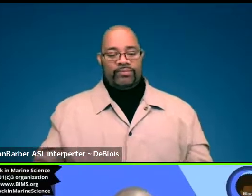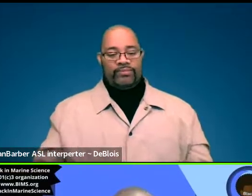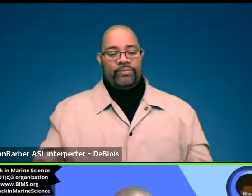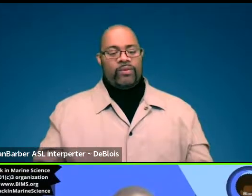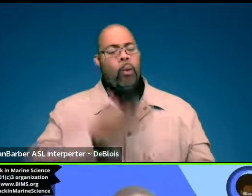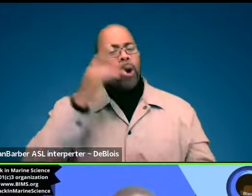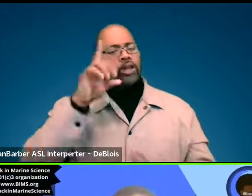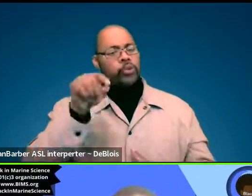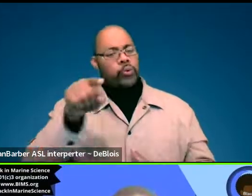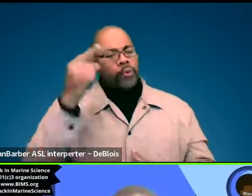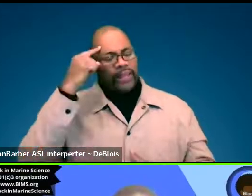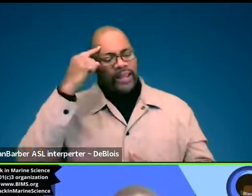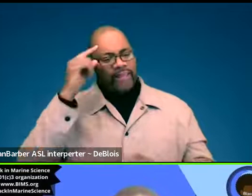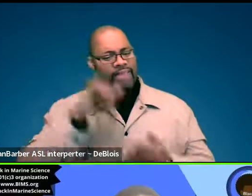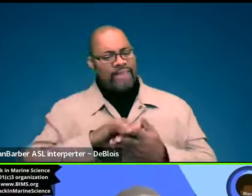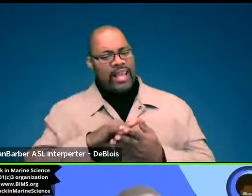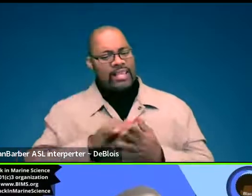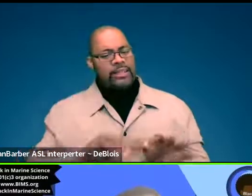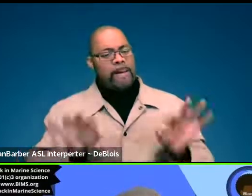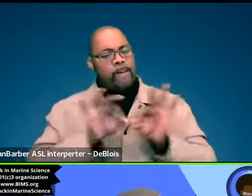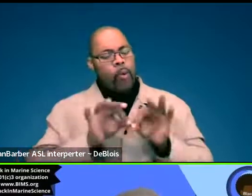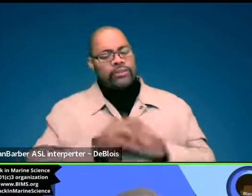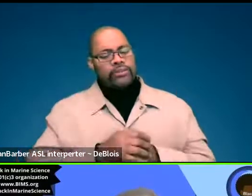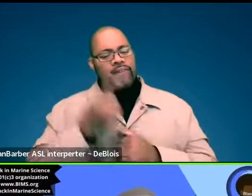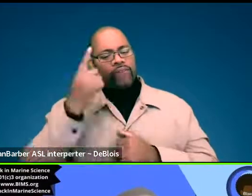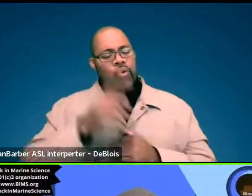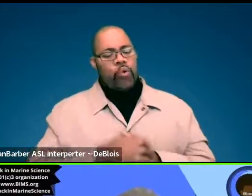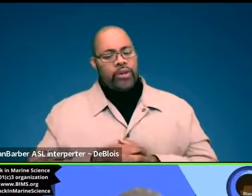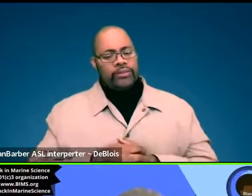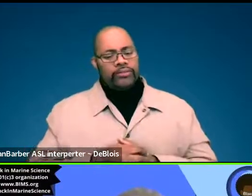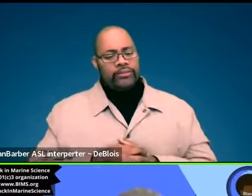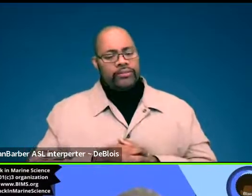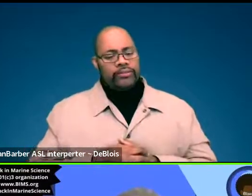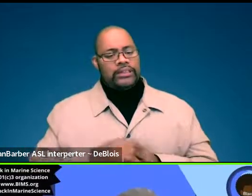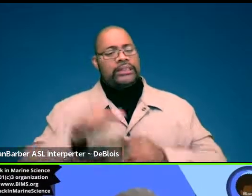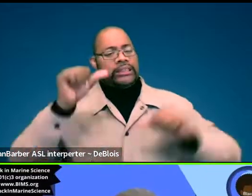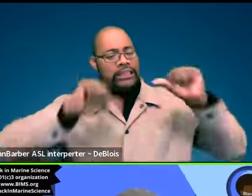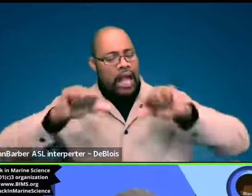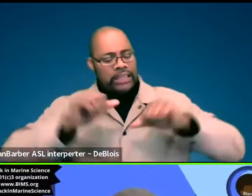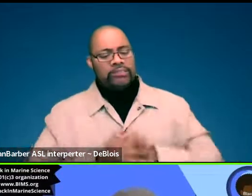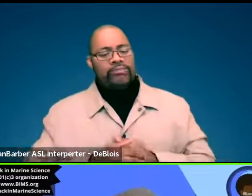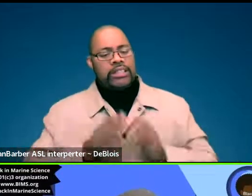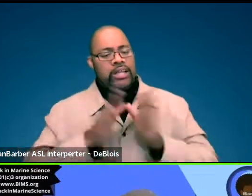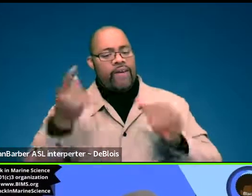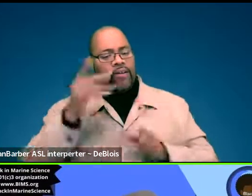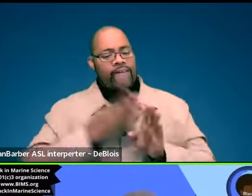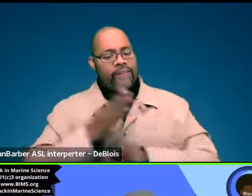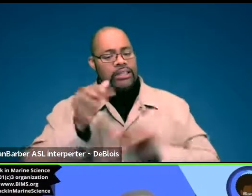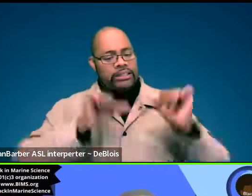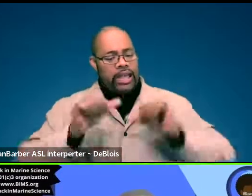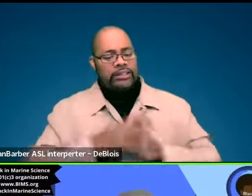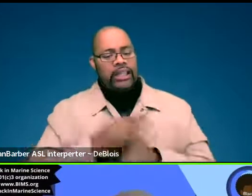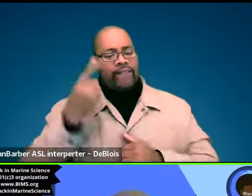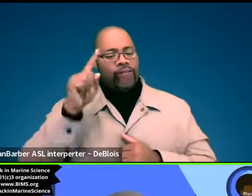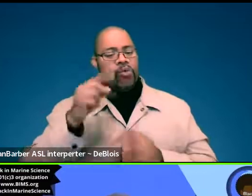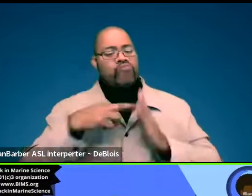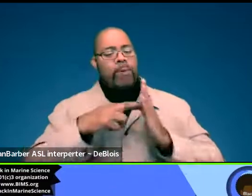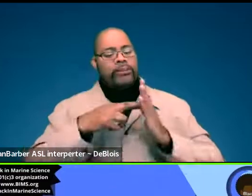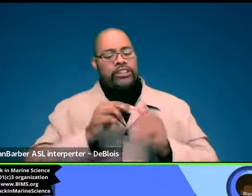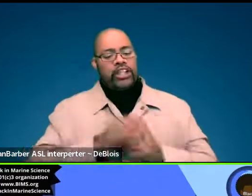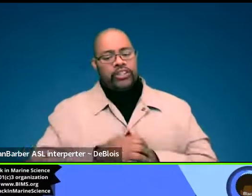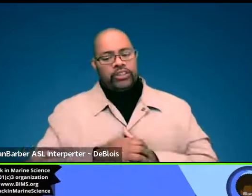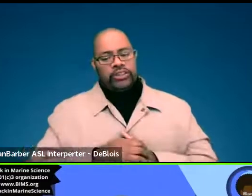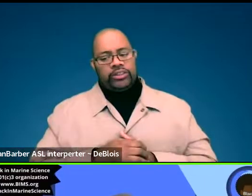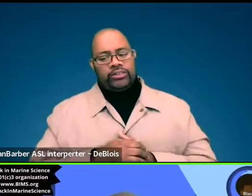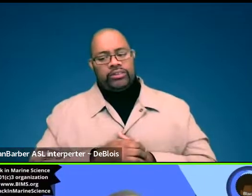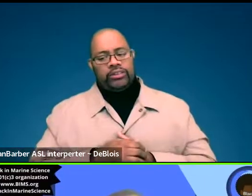why do you think that it's important for science in general, for the field of science, and for representation